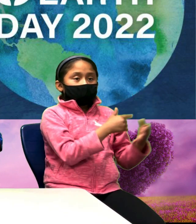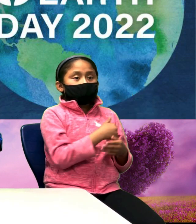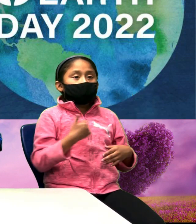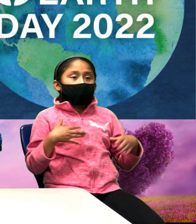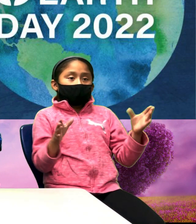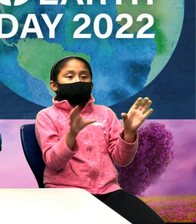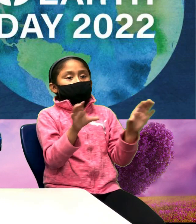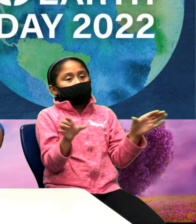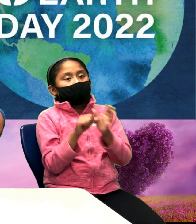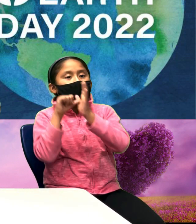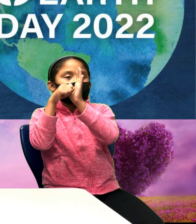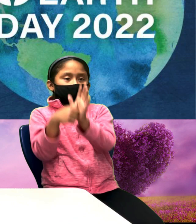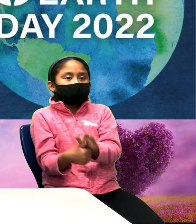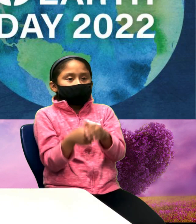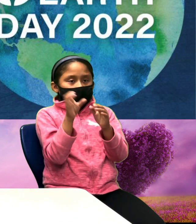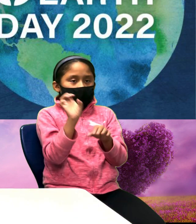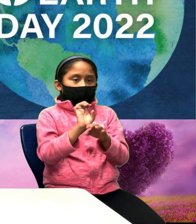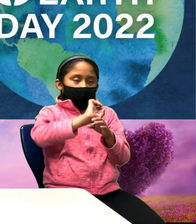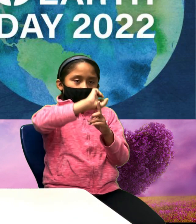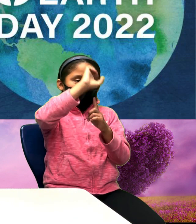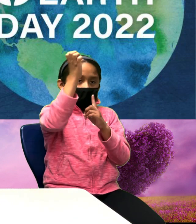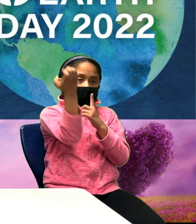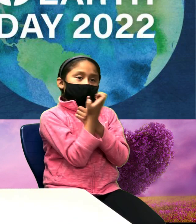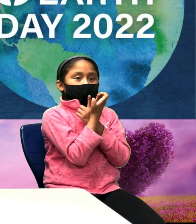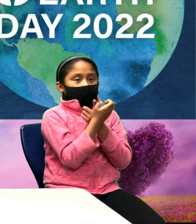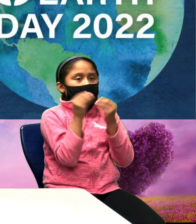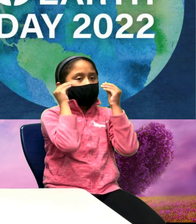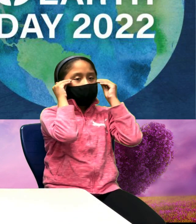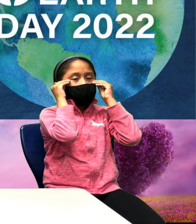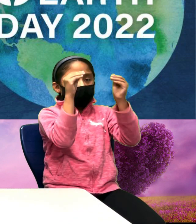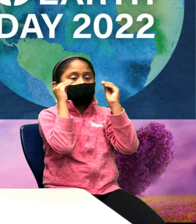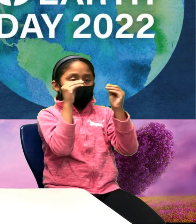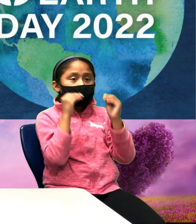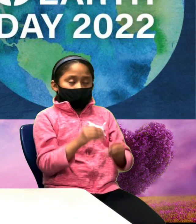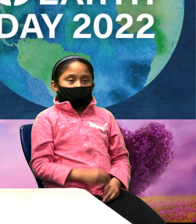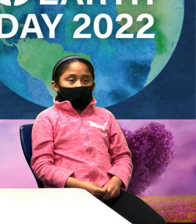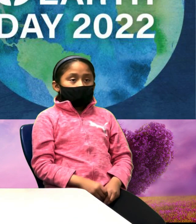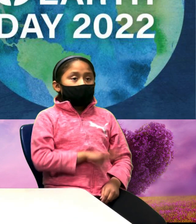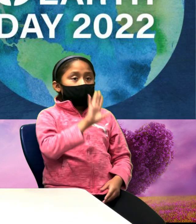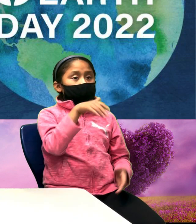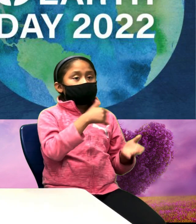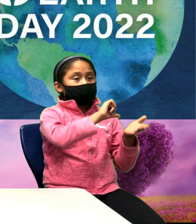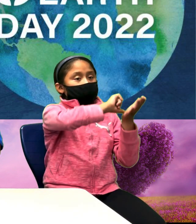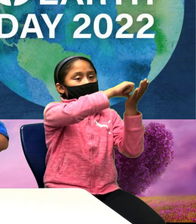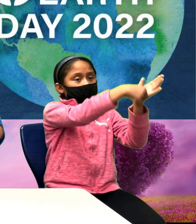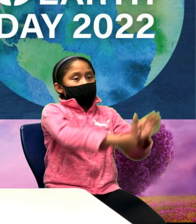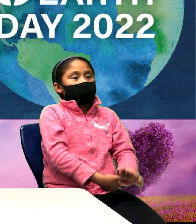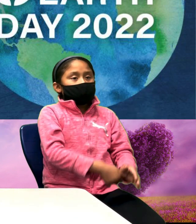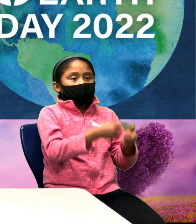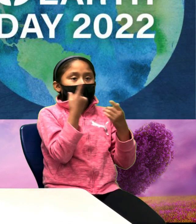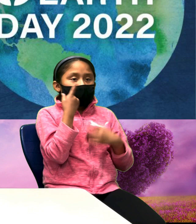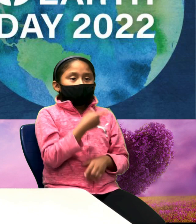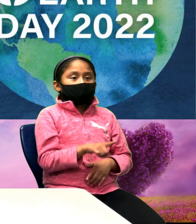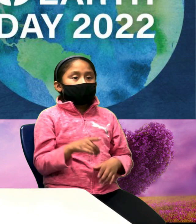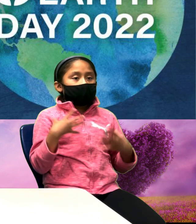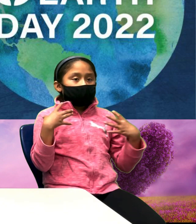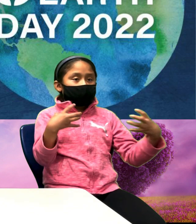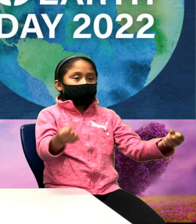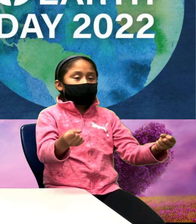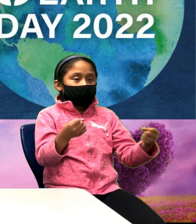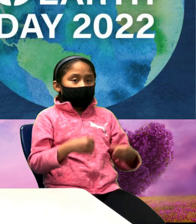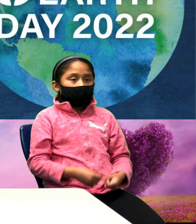education, our mental health and wellness, and